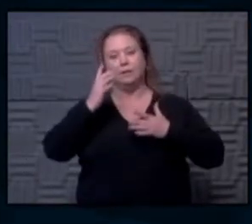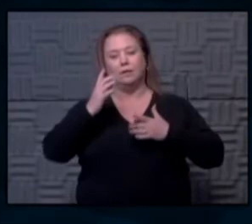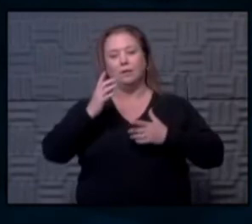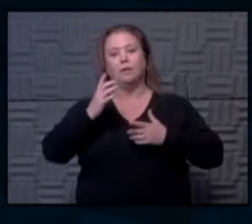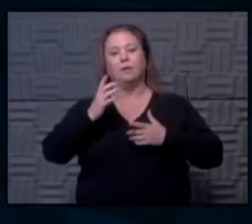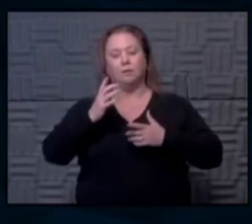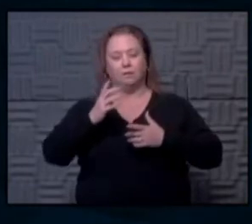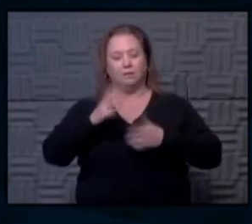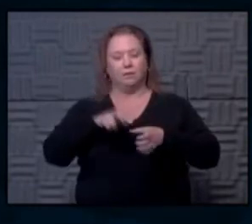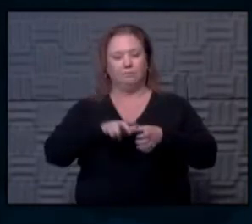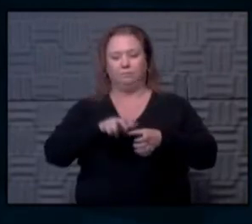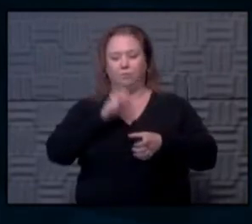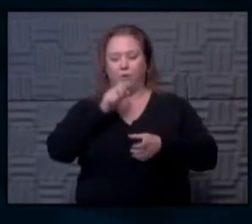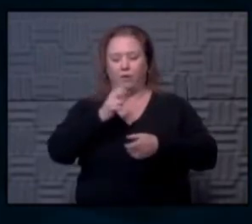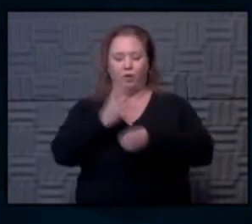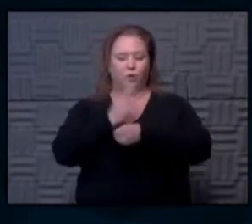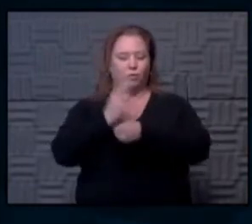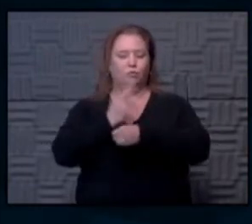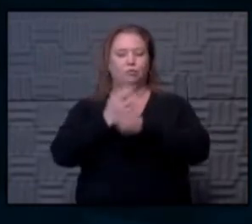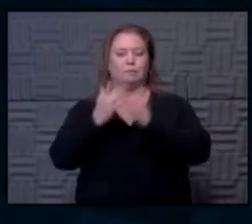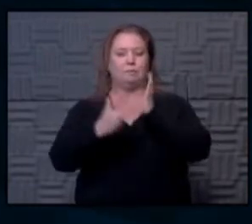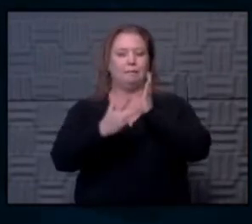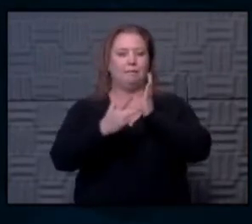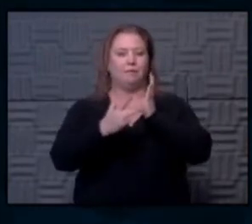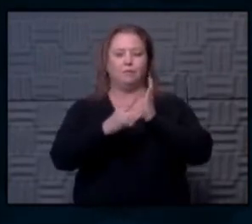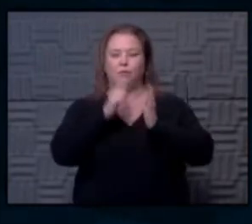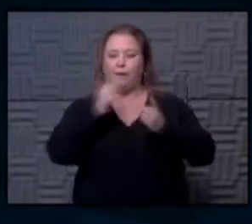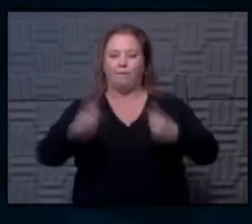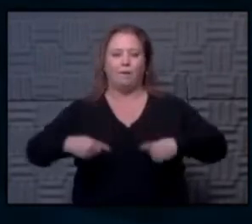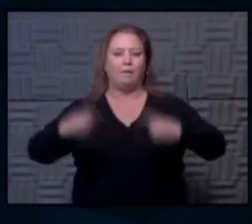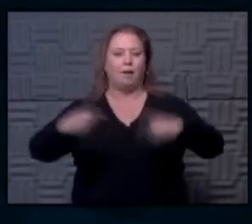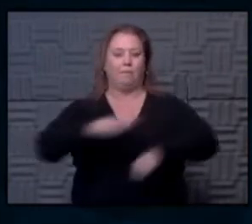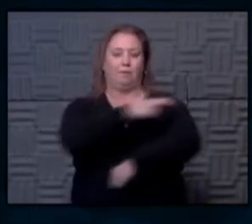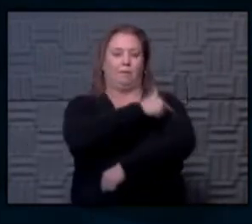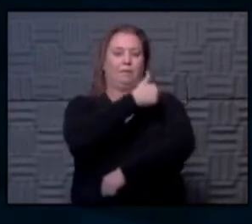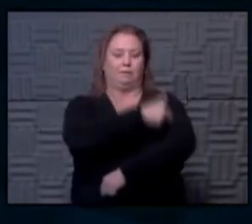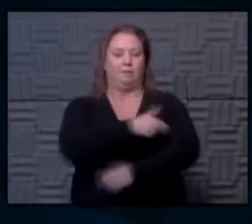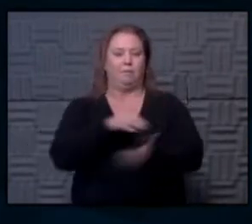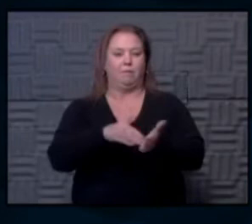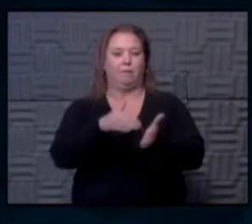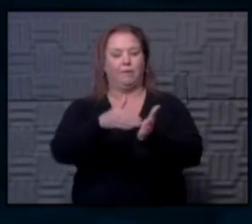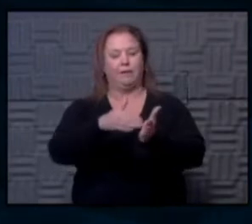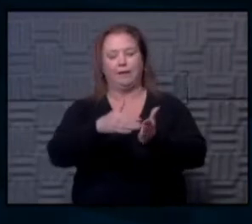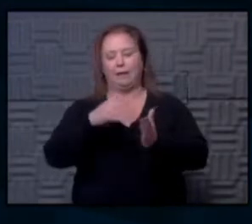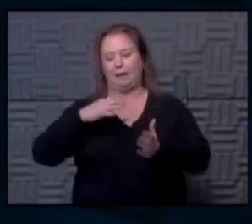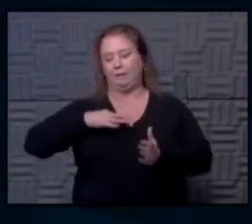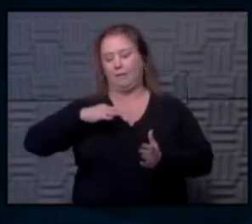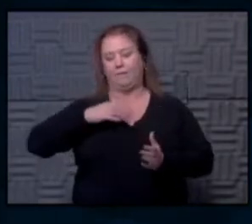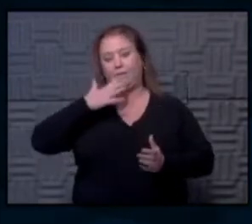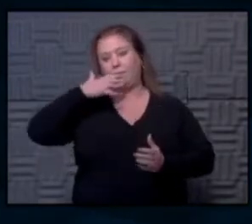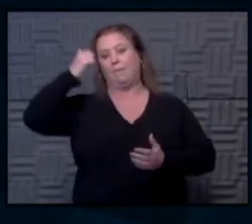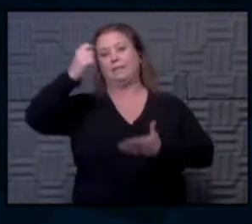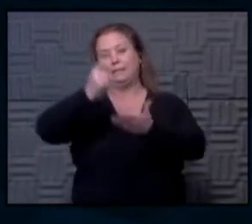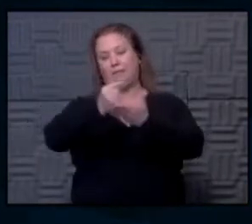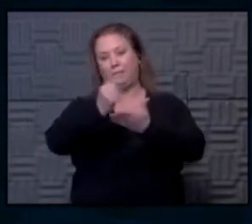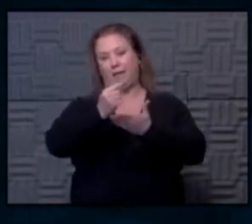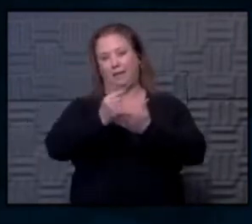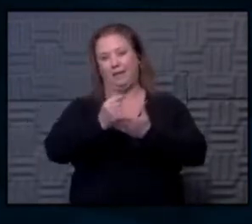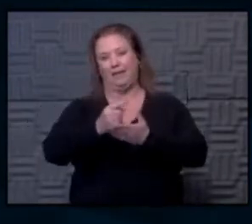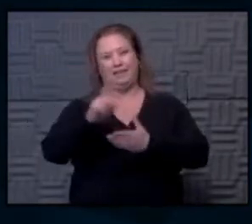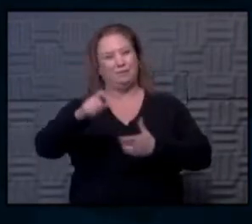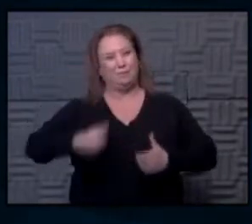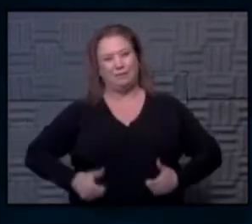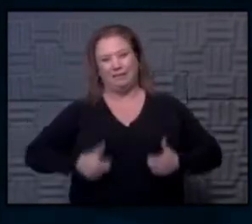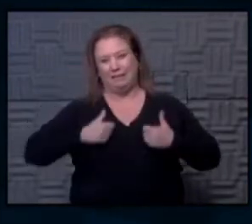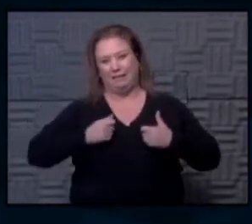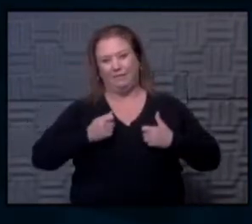him out of the hospital using cutting-edge technology. He benefited from the best therapies available. He was only supposed to live a